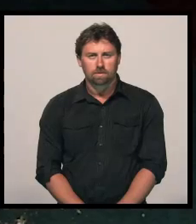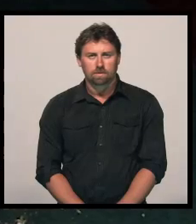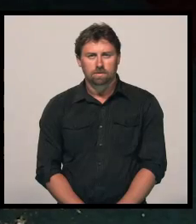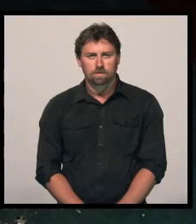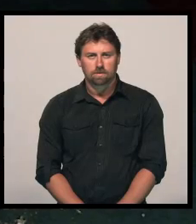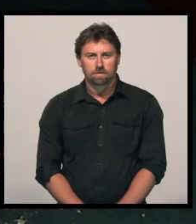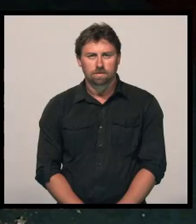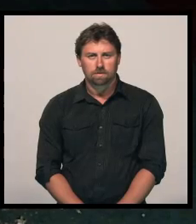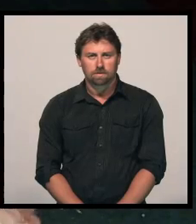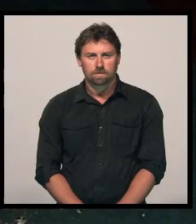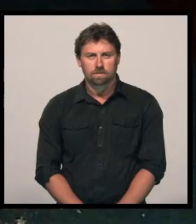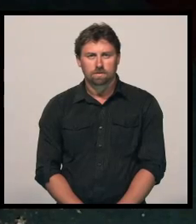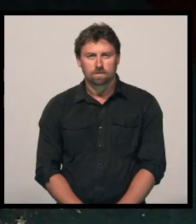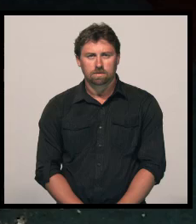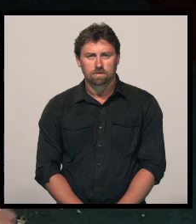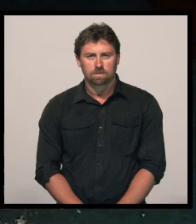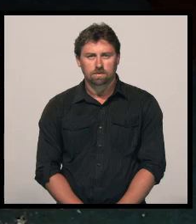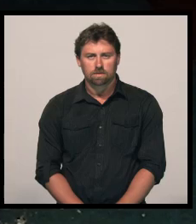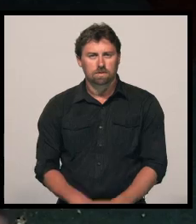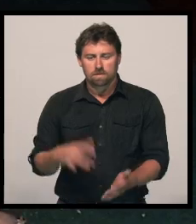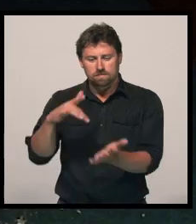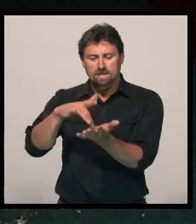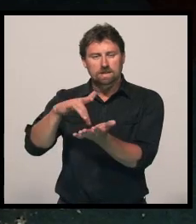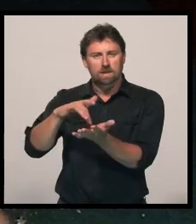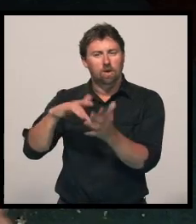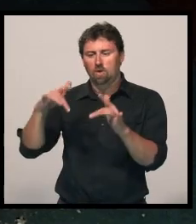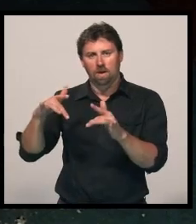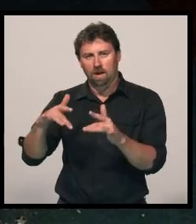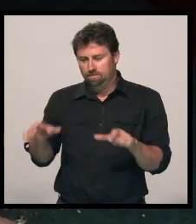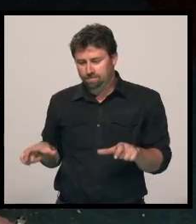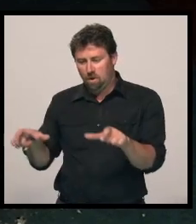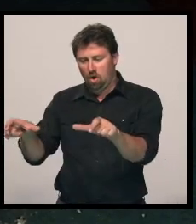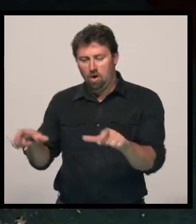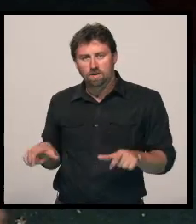So I can't get to the middle yet because the sides are still a bit high,